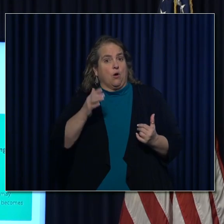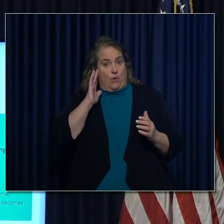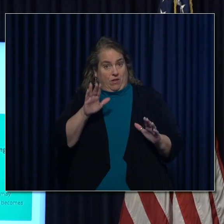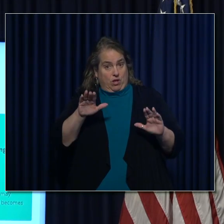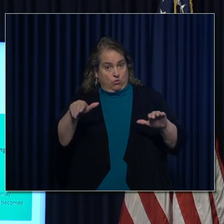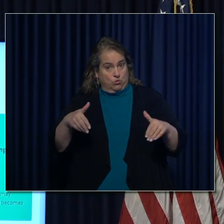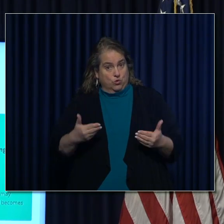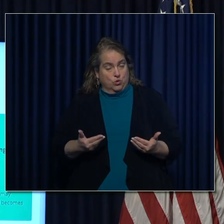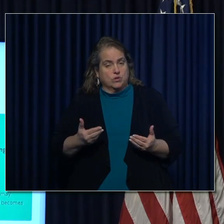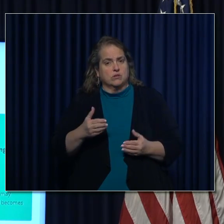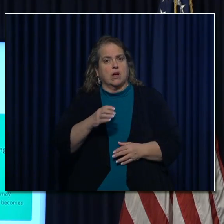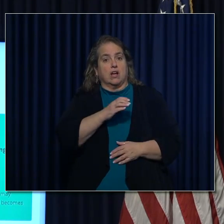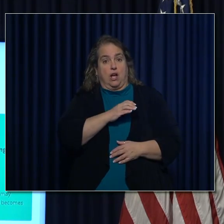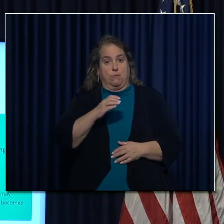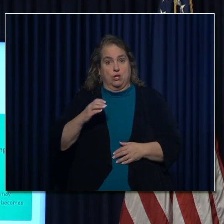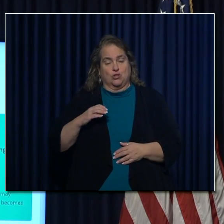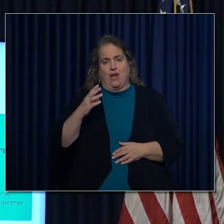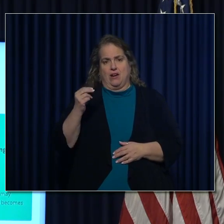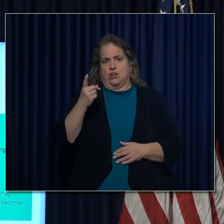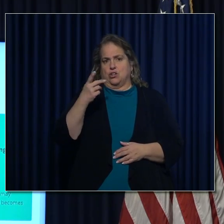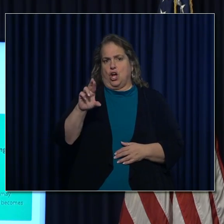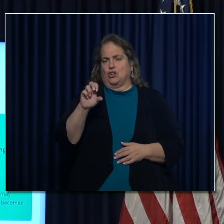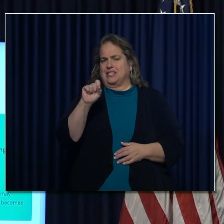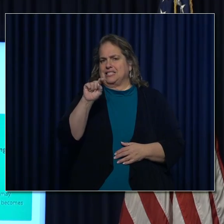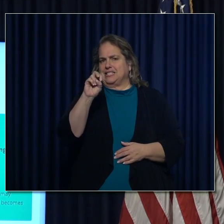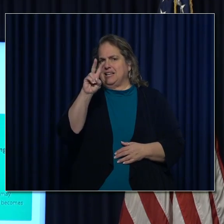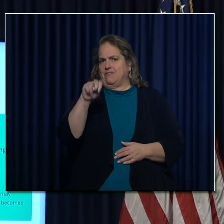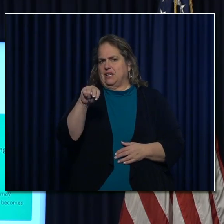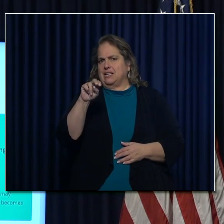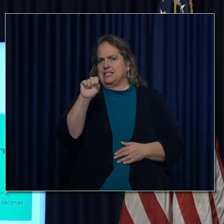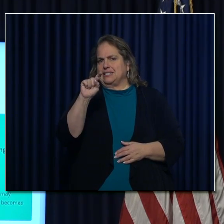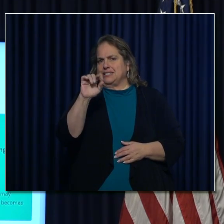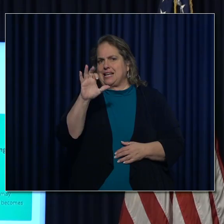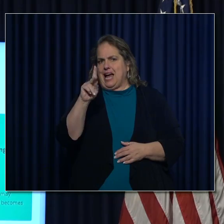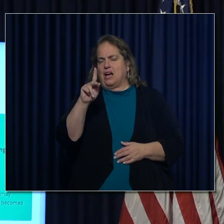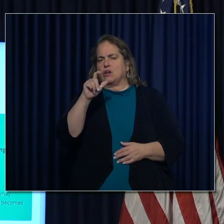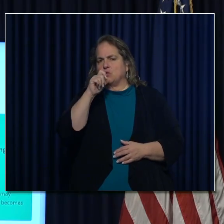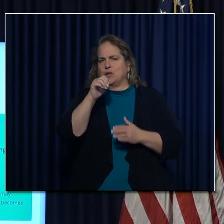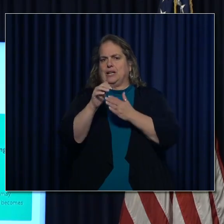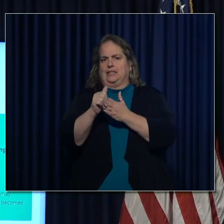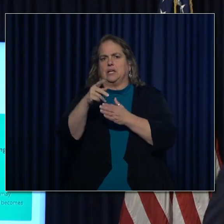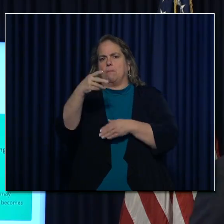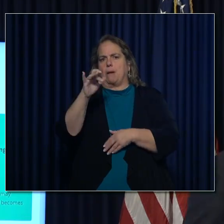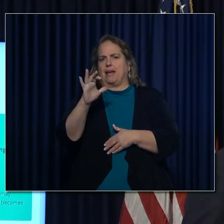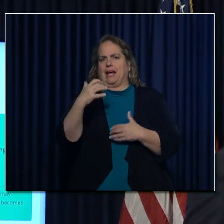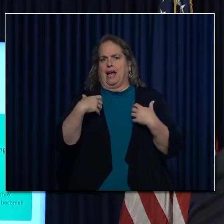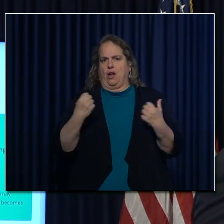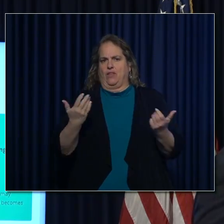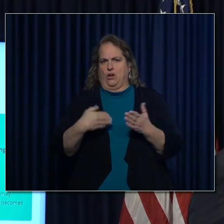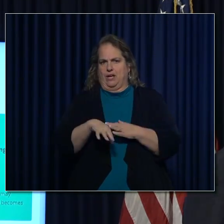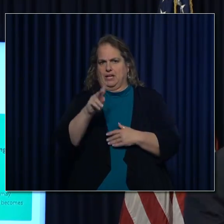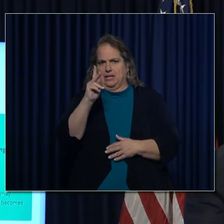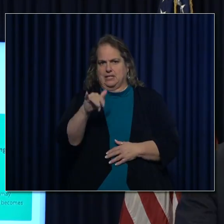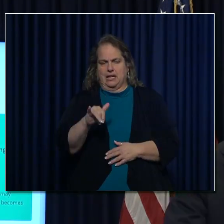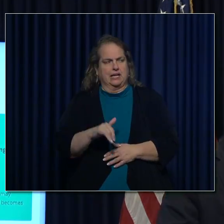introduce Commissioner and Dr. Stephen Stack, who heads public health here in Kentucky.